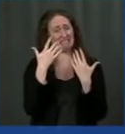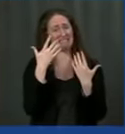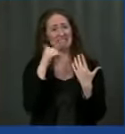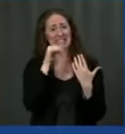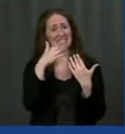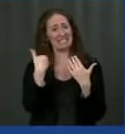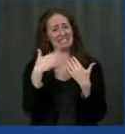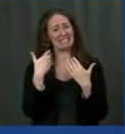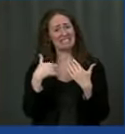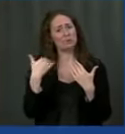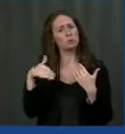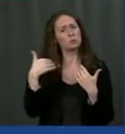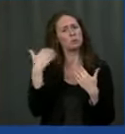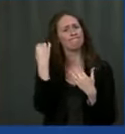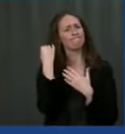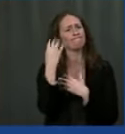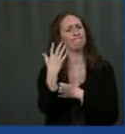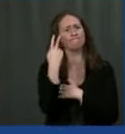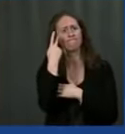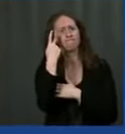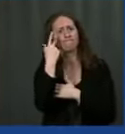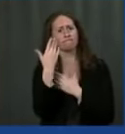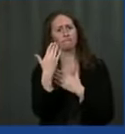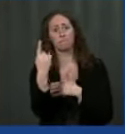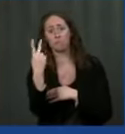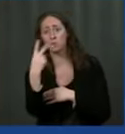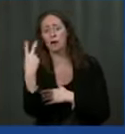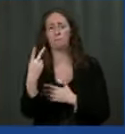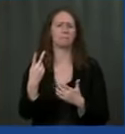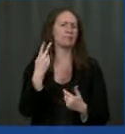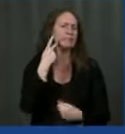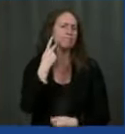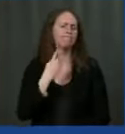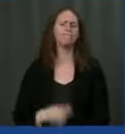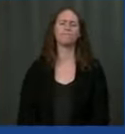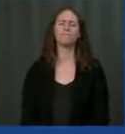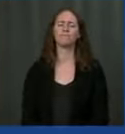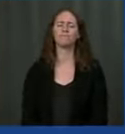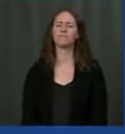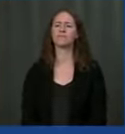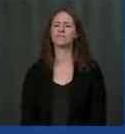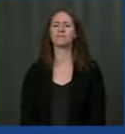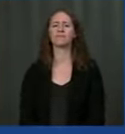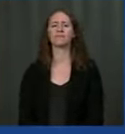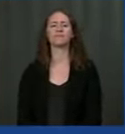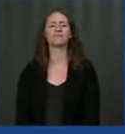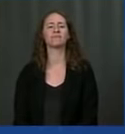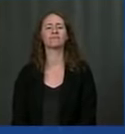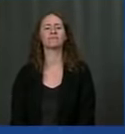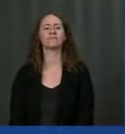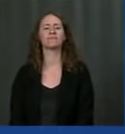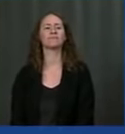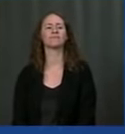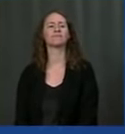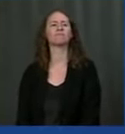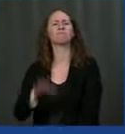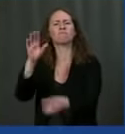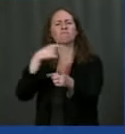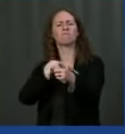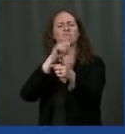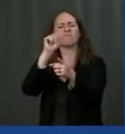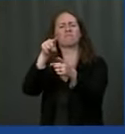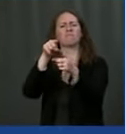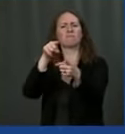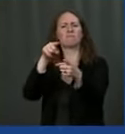Thank you, Madam President. Thank you. Cedric, what about the oil port? Well, the governor or